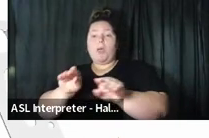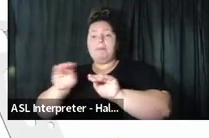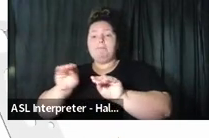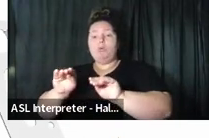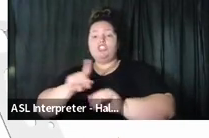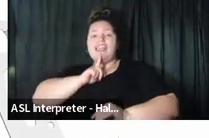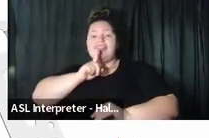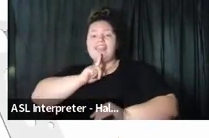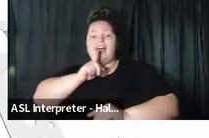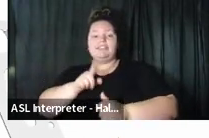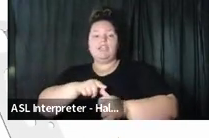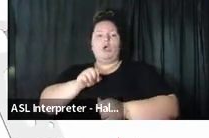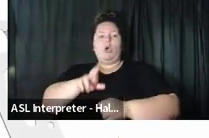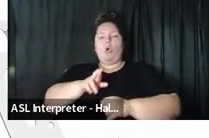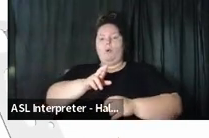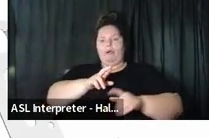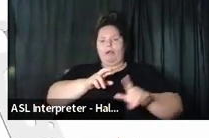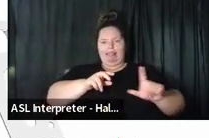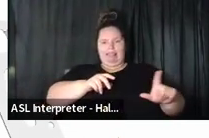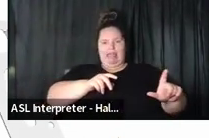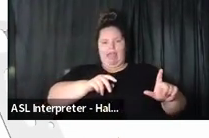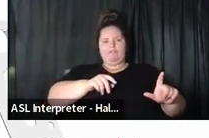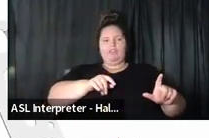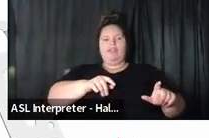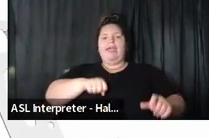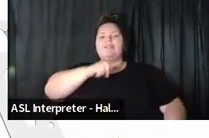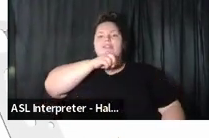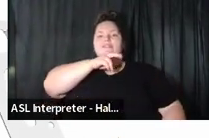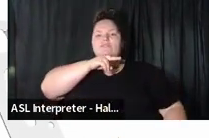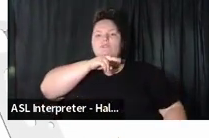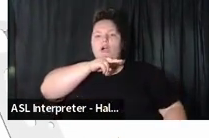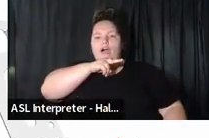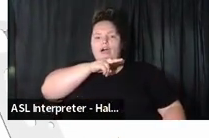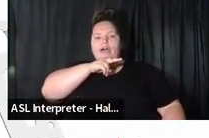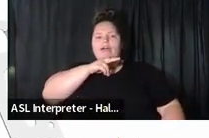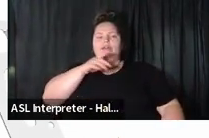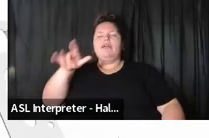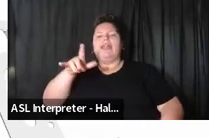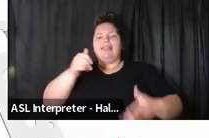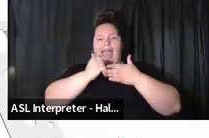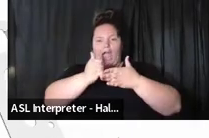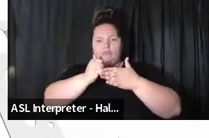little frog in an inner tube, and that helps with gauging temperature of the bathtub.